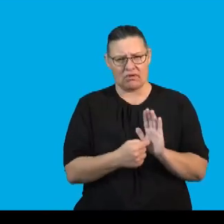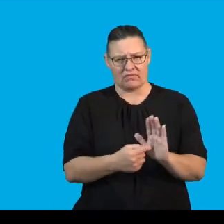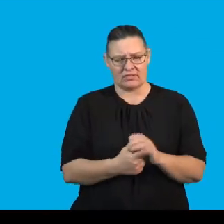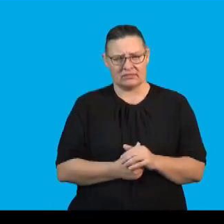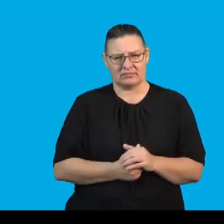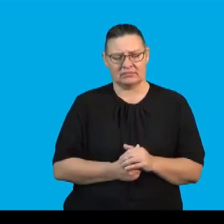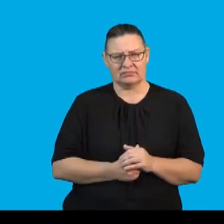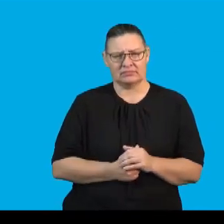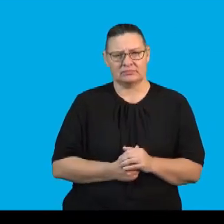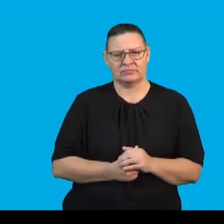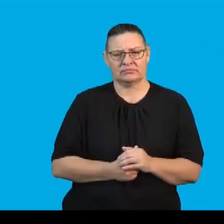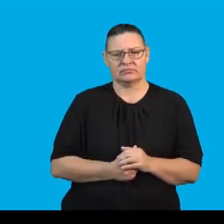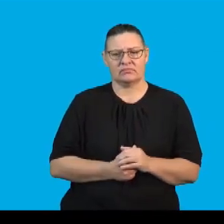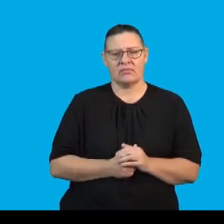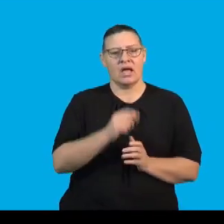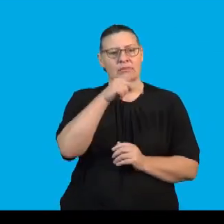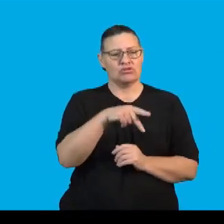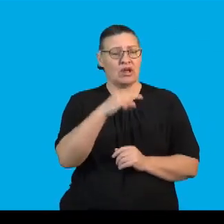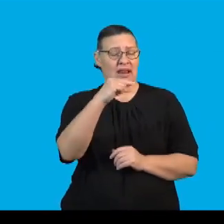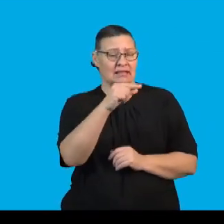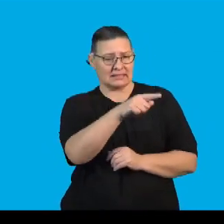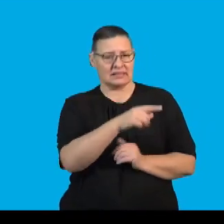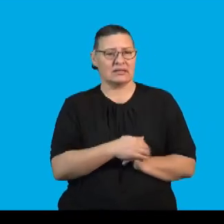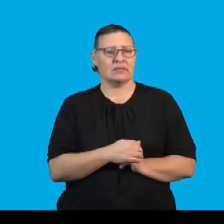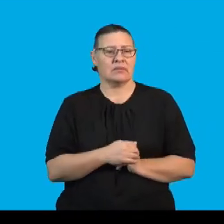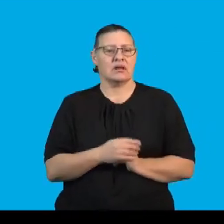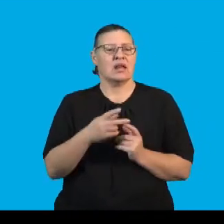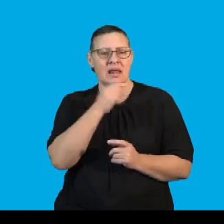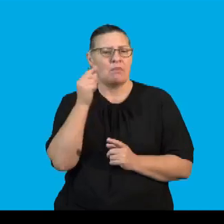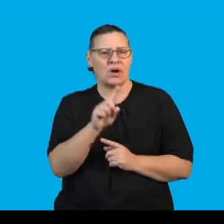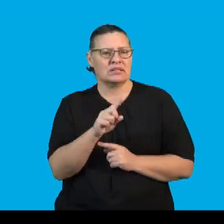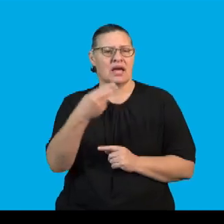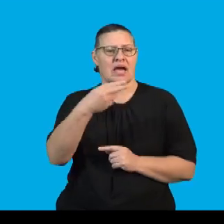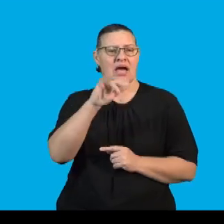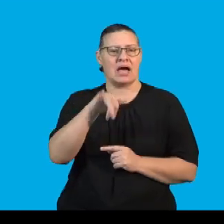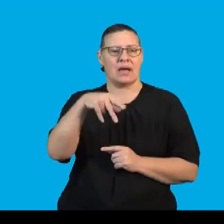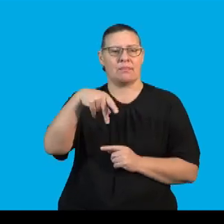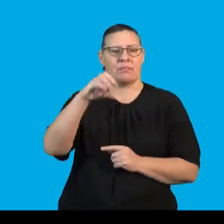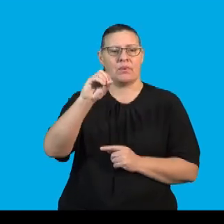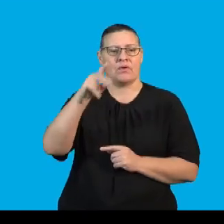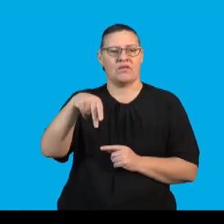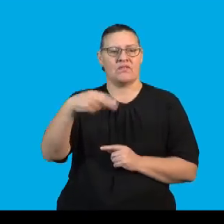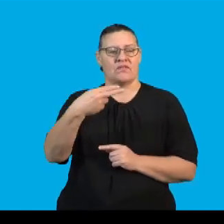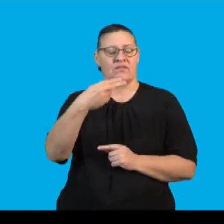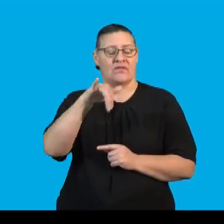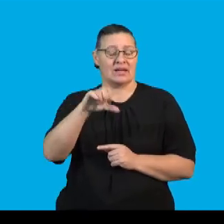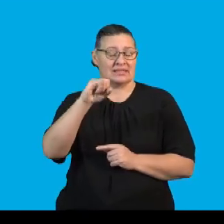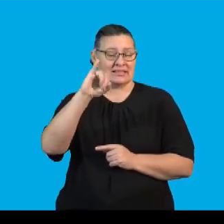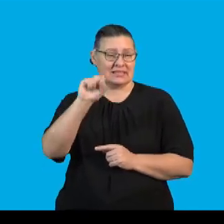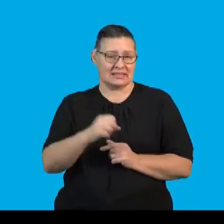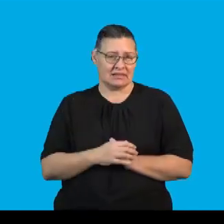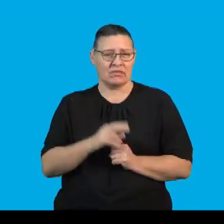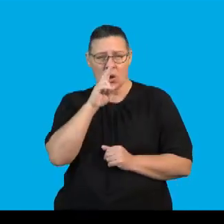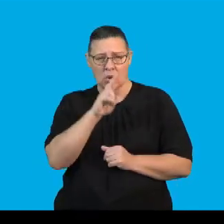Let's check this graph quickly. So we've got pituitary gland, which is also called the hypophysis. It secretes FSH and